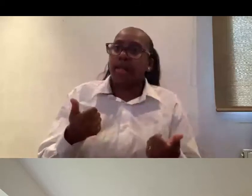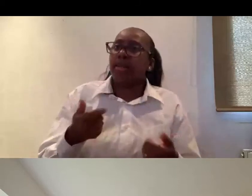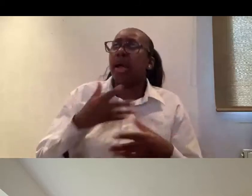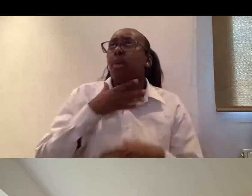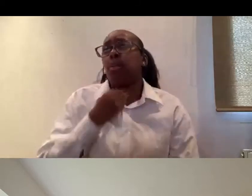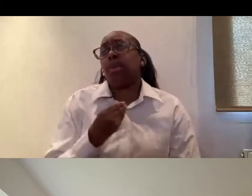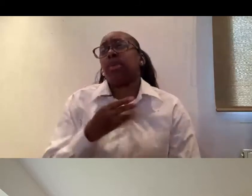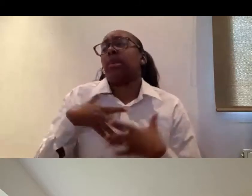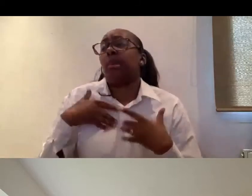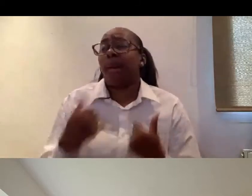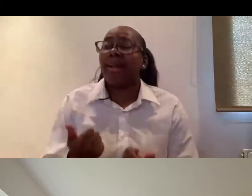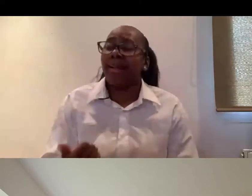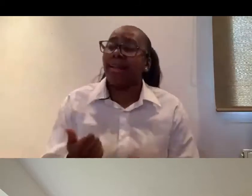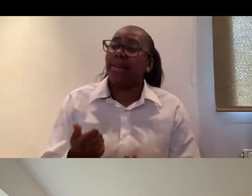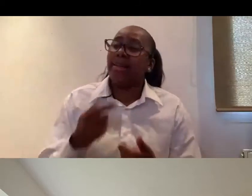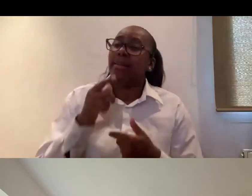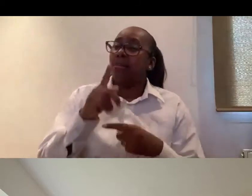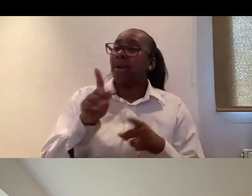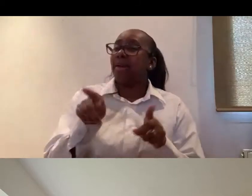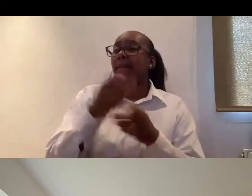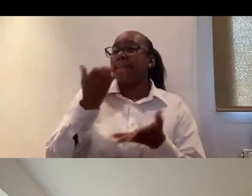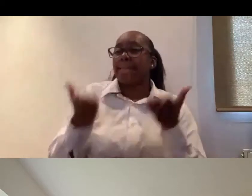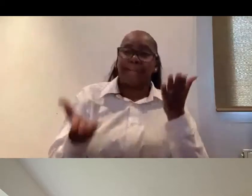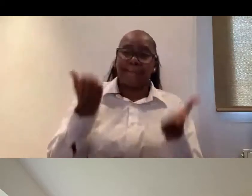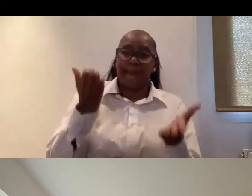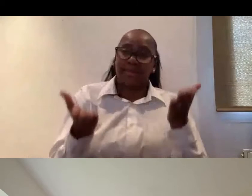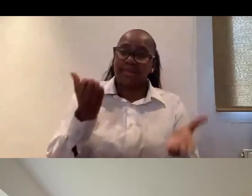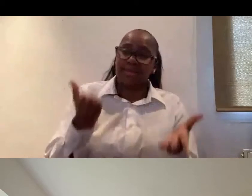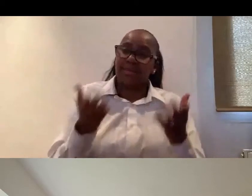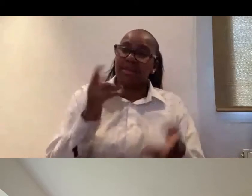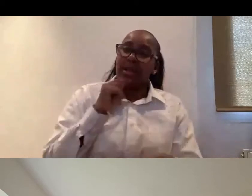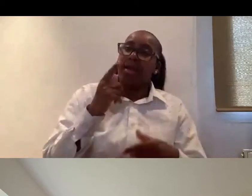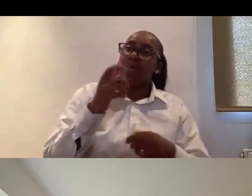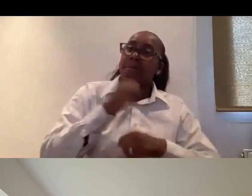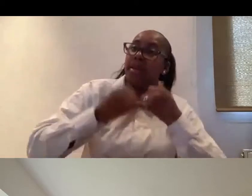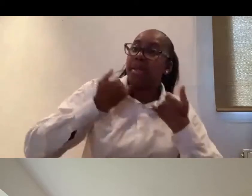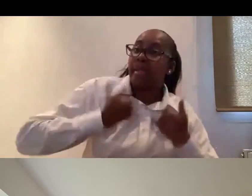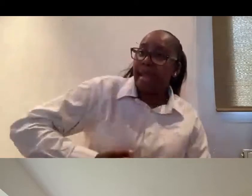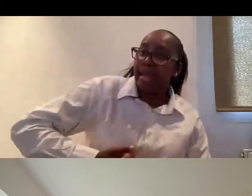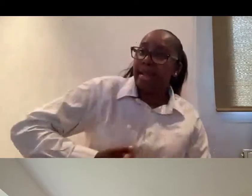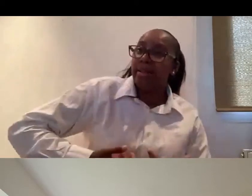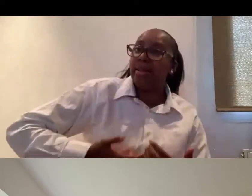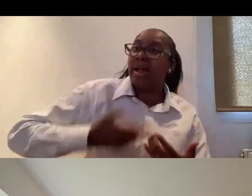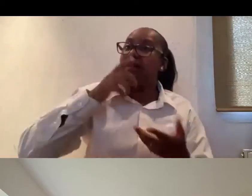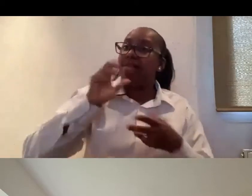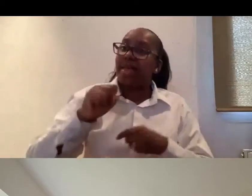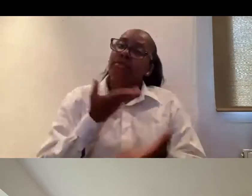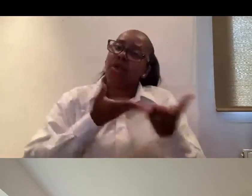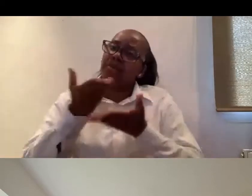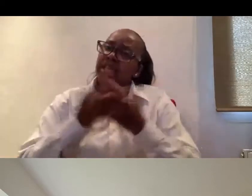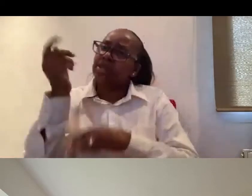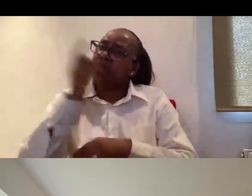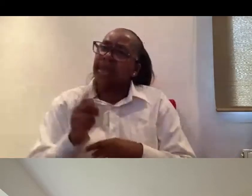well." but it's also getting that balance as well between being ill and having a conversation with people